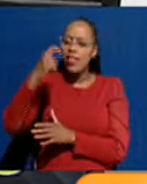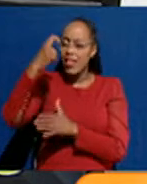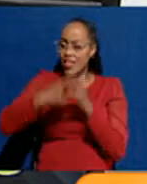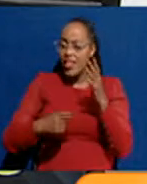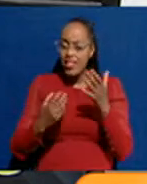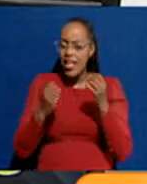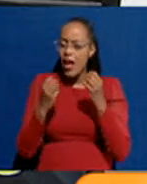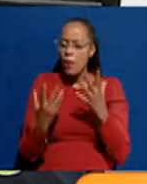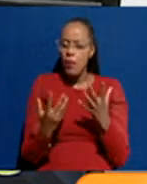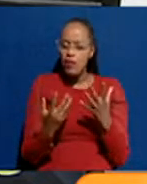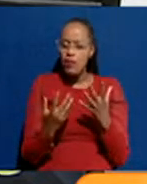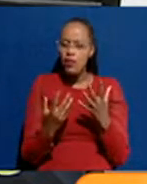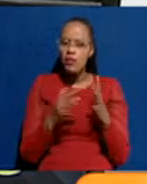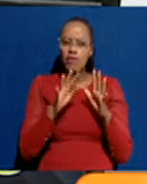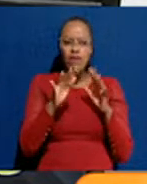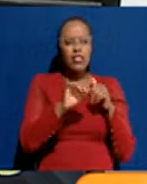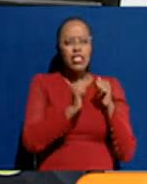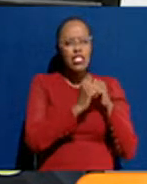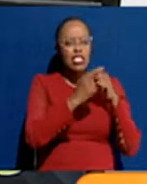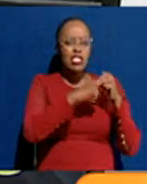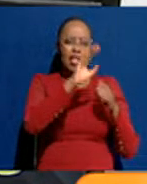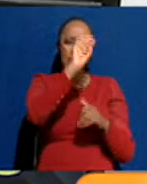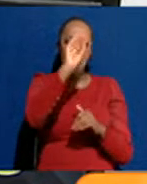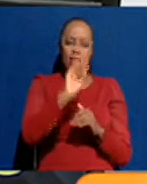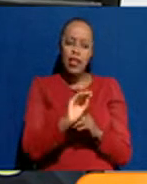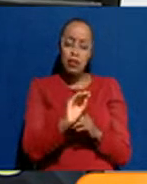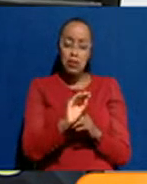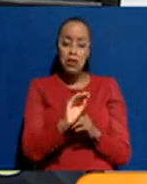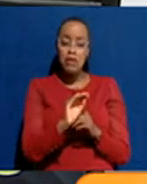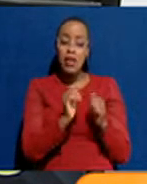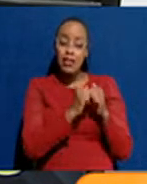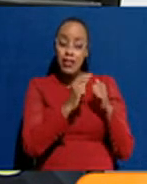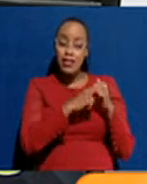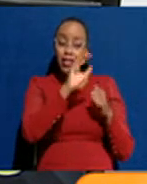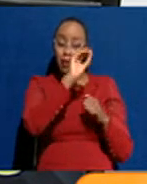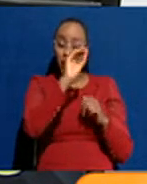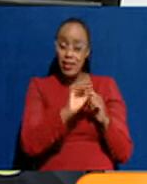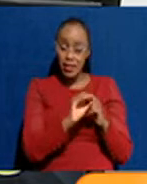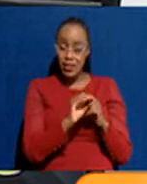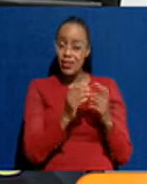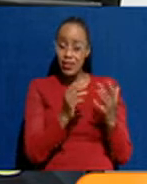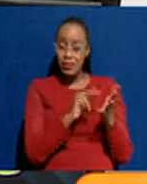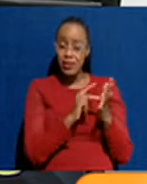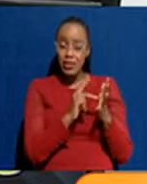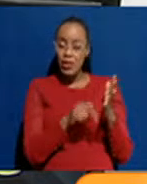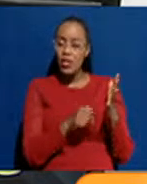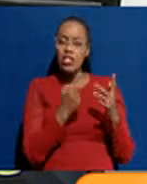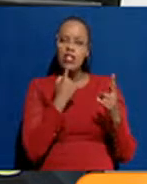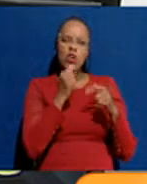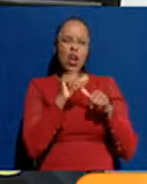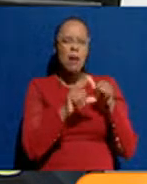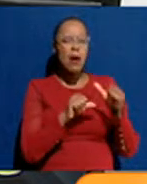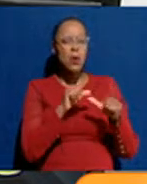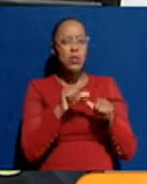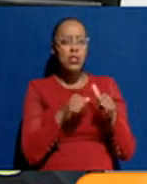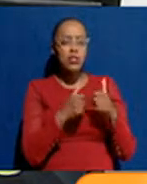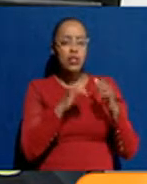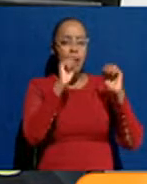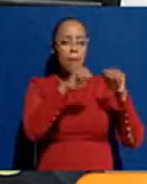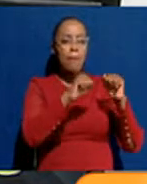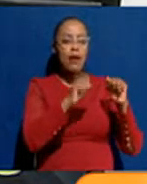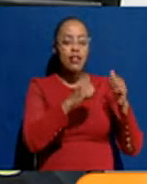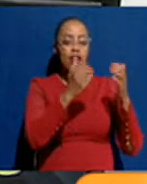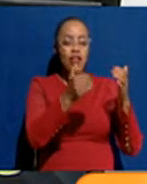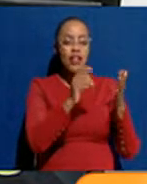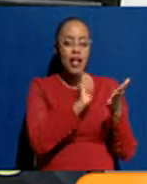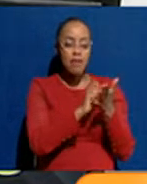What percentage? That would be about 16%. Still have 3% remaining. You talk about, possibly I need to do